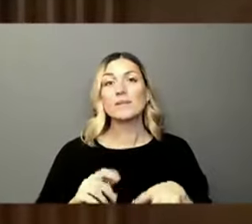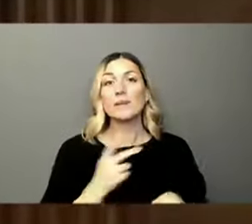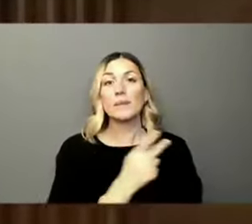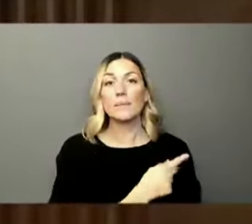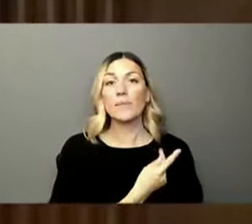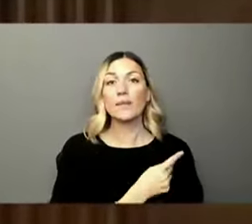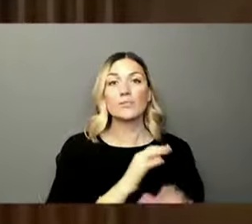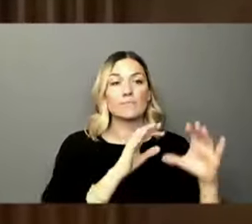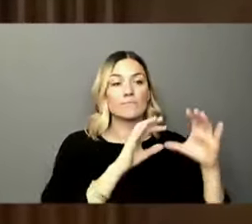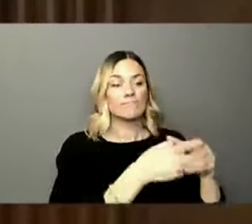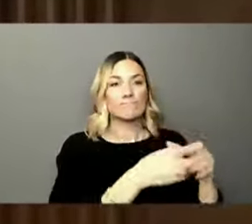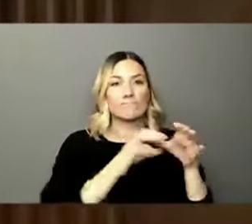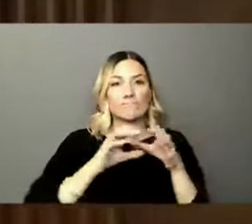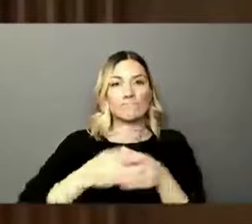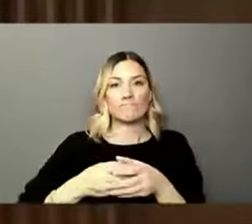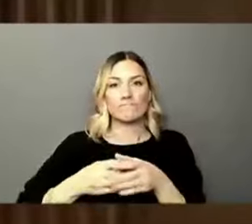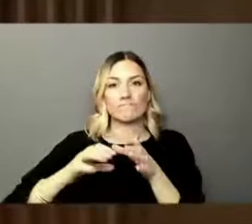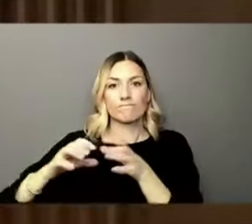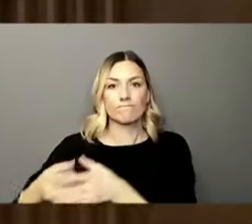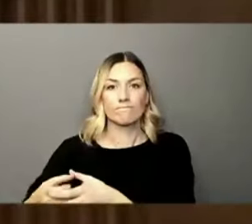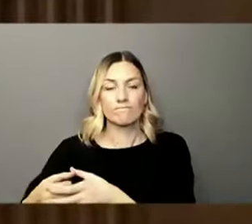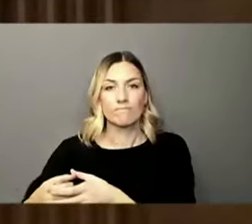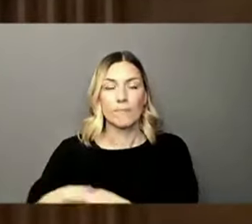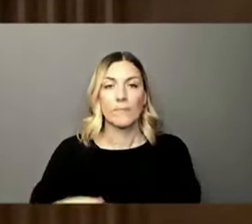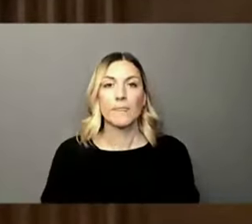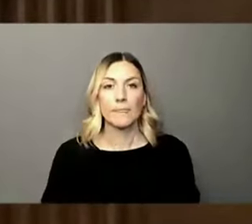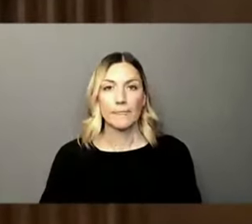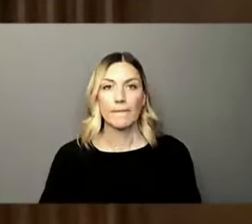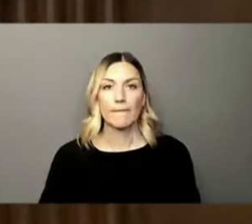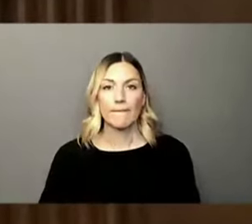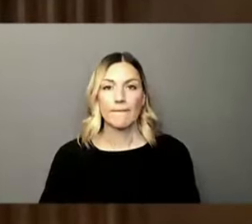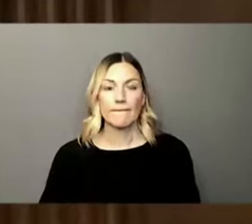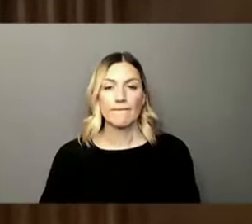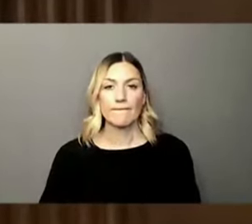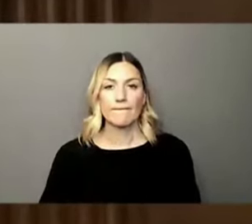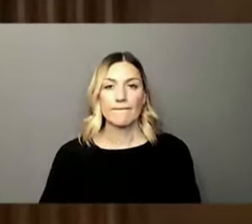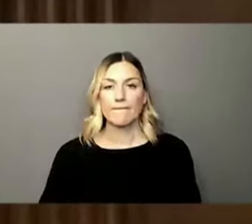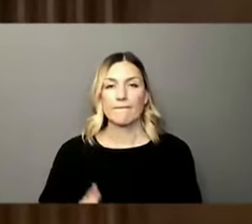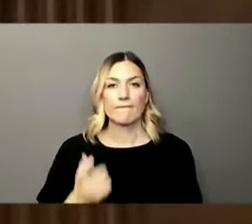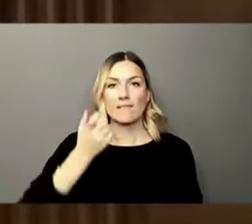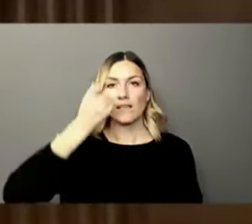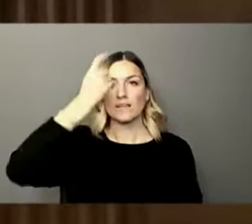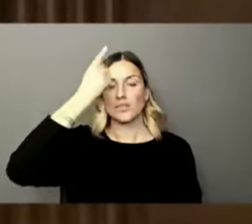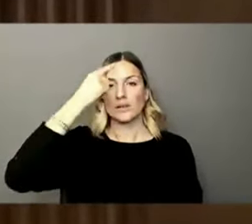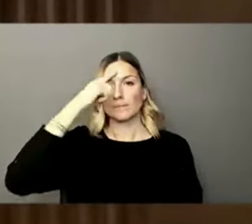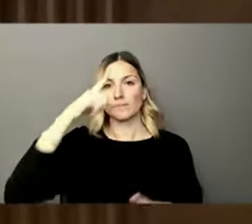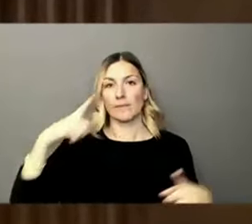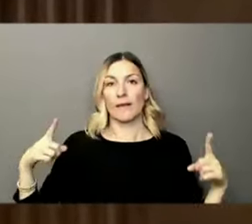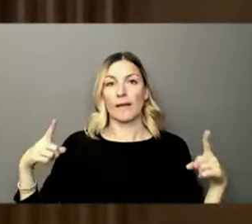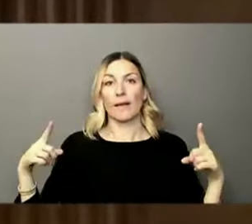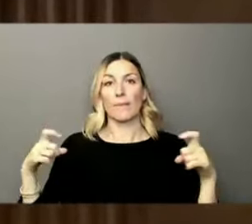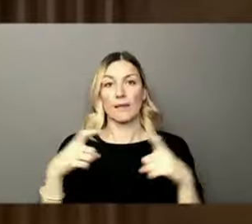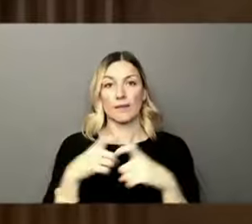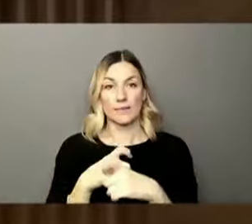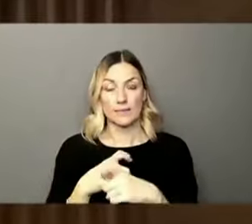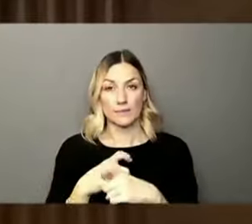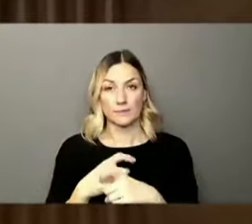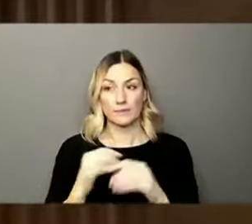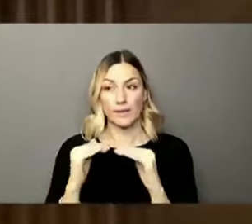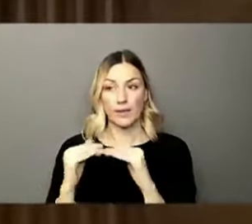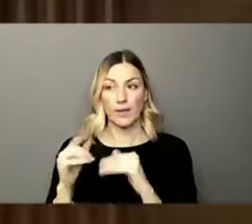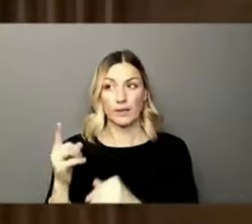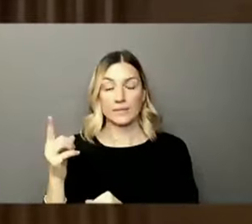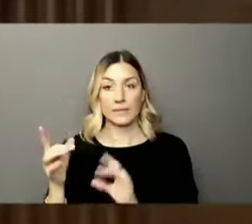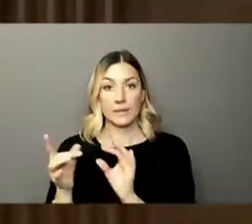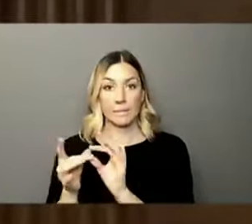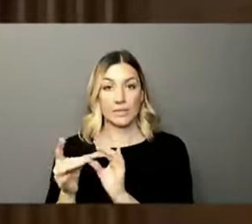into different subgroups. However, this is really complex, and as my colleagues have mentioned, it affects every